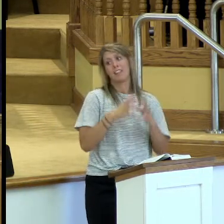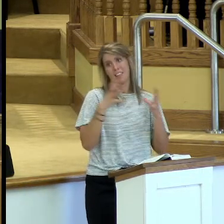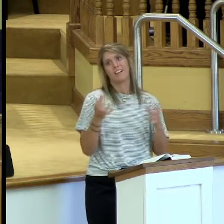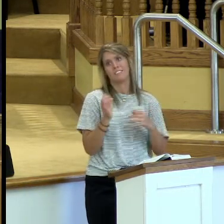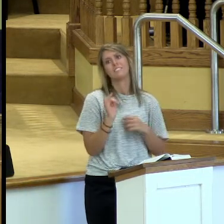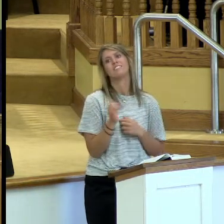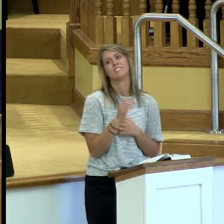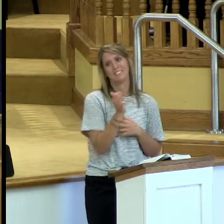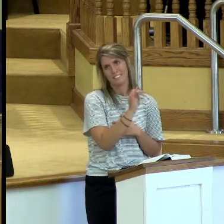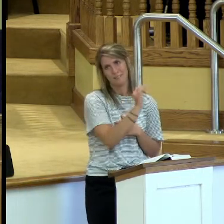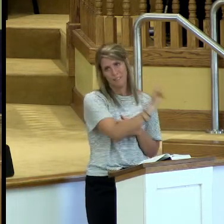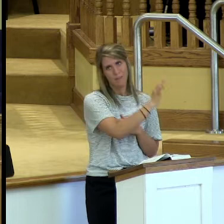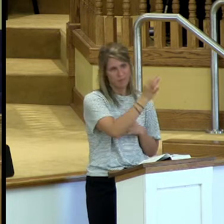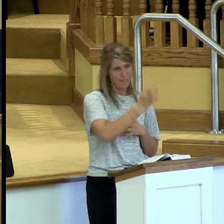hallelujah.